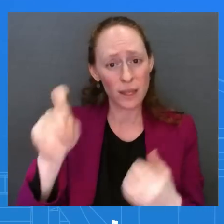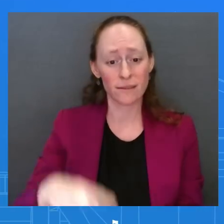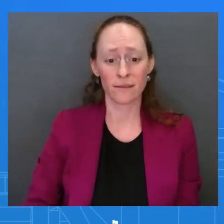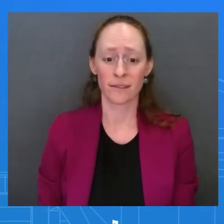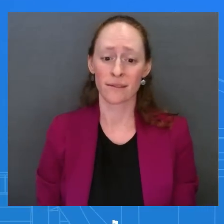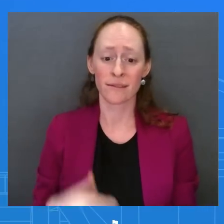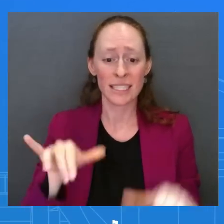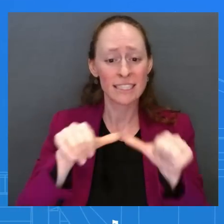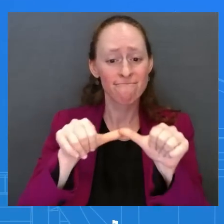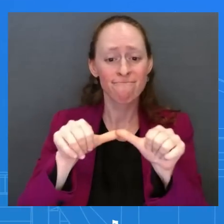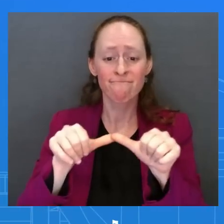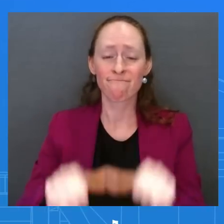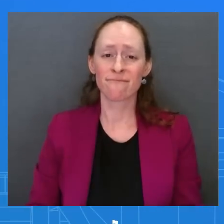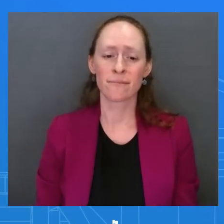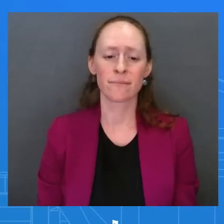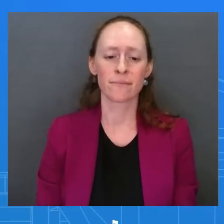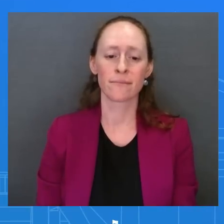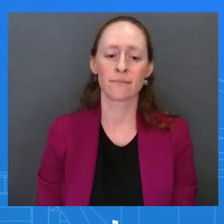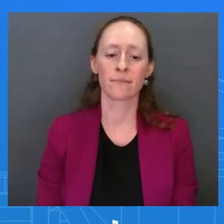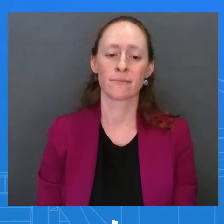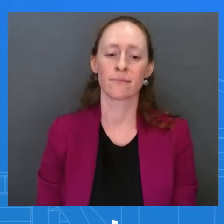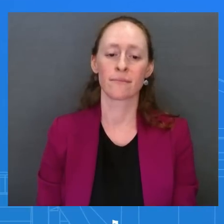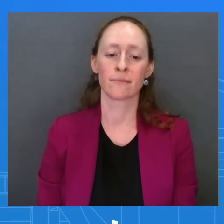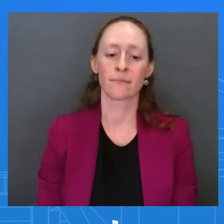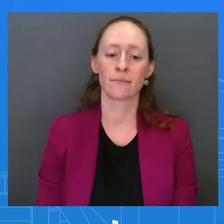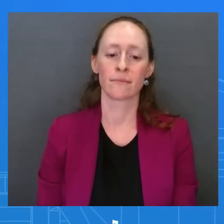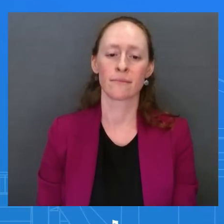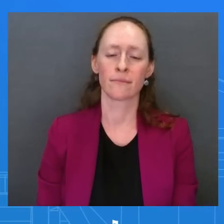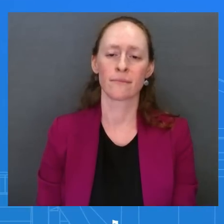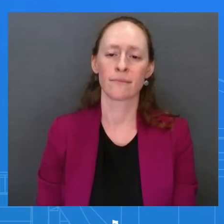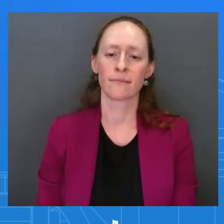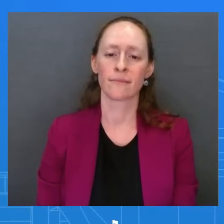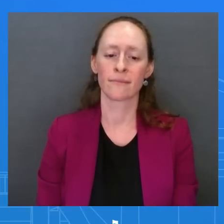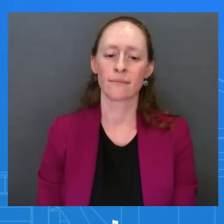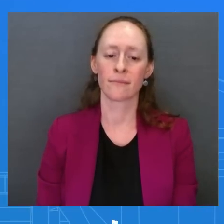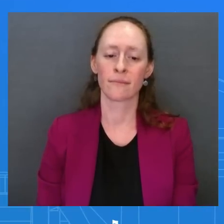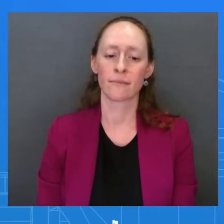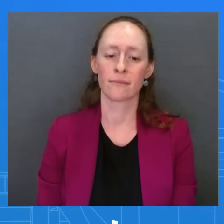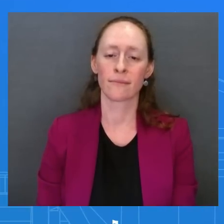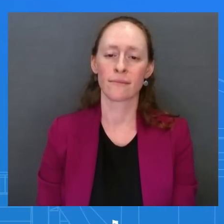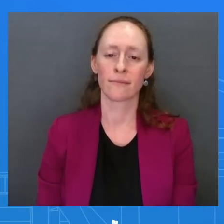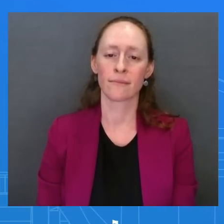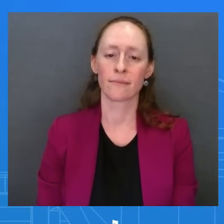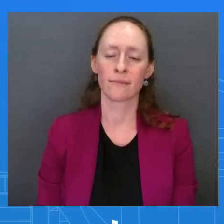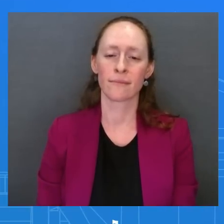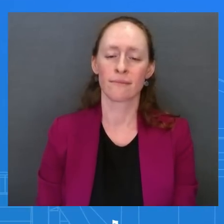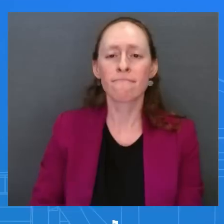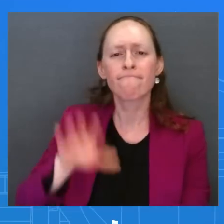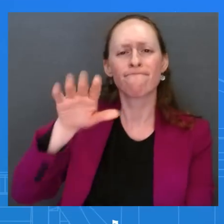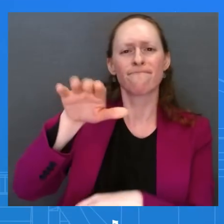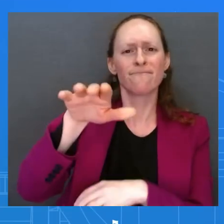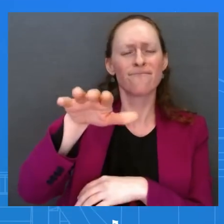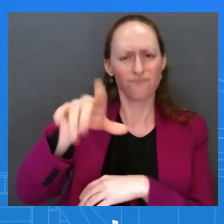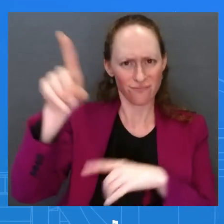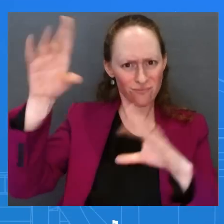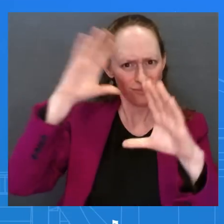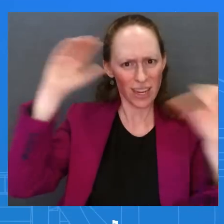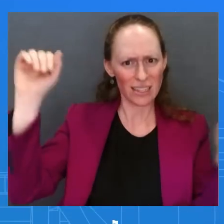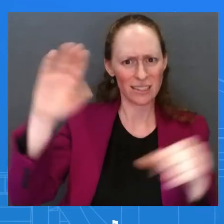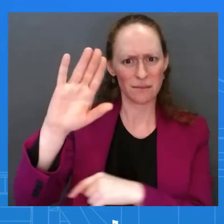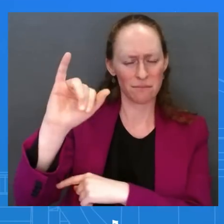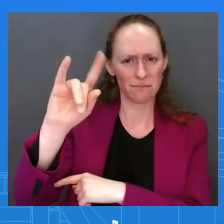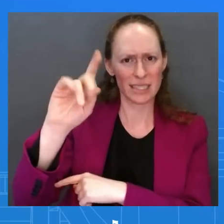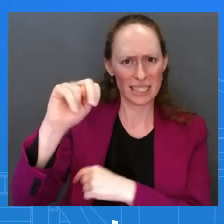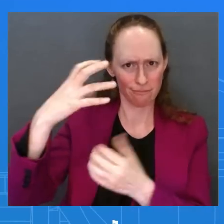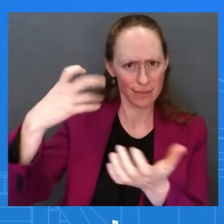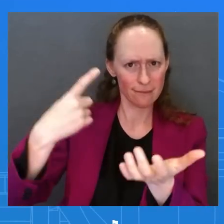ask. When President Biden forgave a student debt, the administration booked a $400 billion cost that added to the deficit at